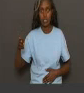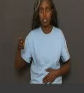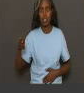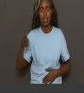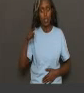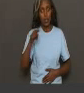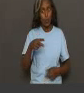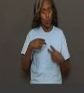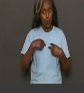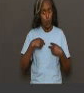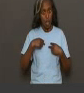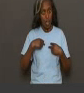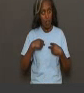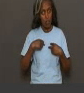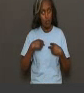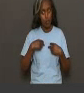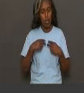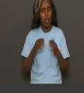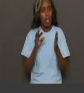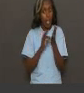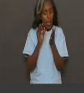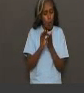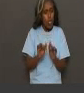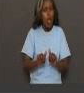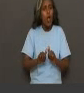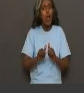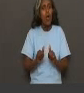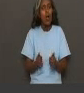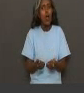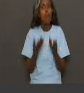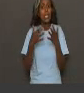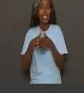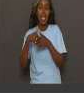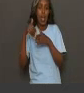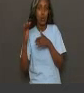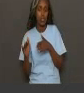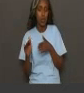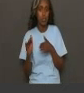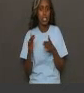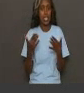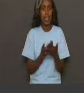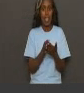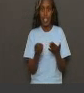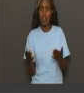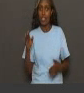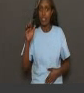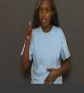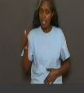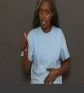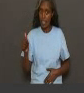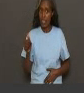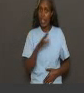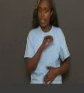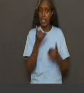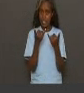you have to count how many outcomes in event A and